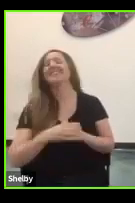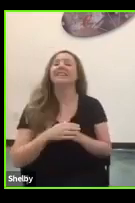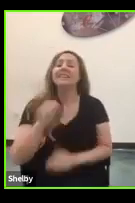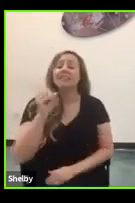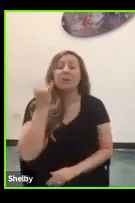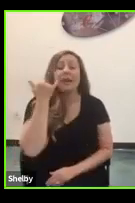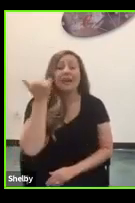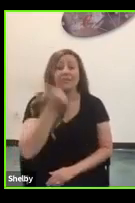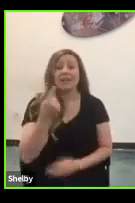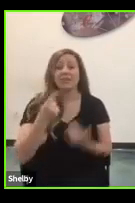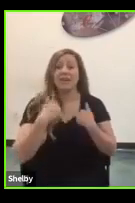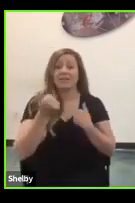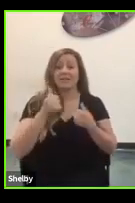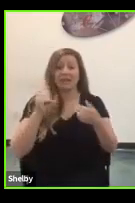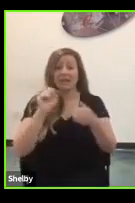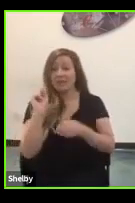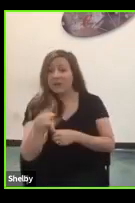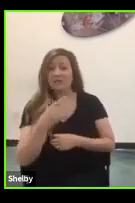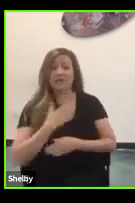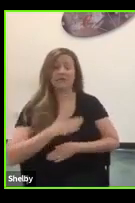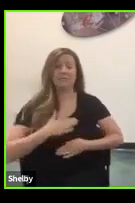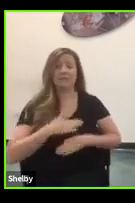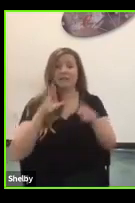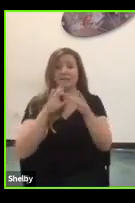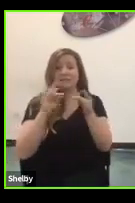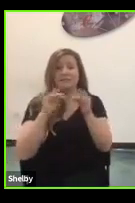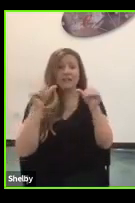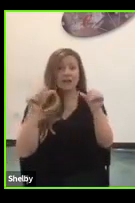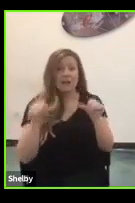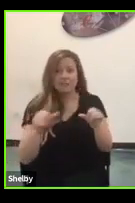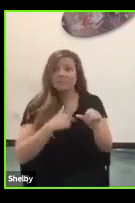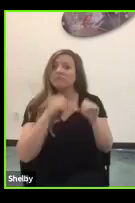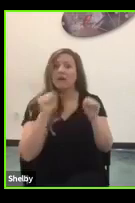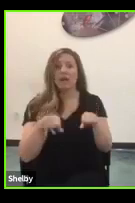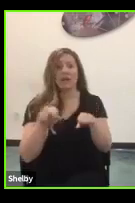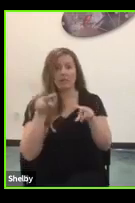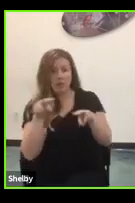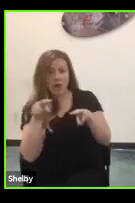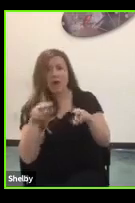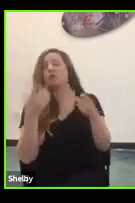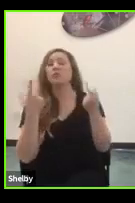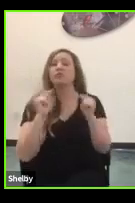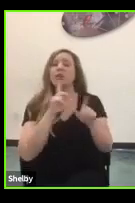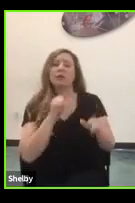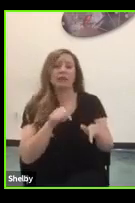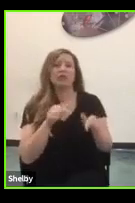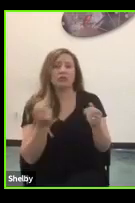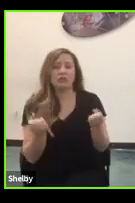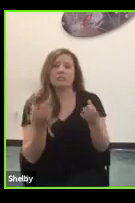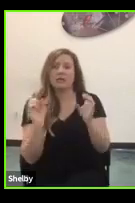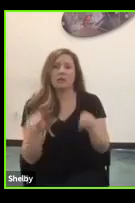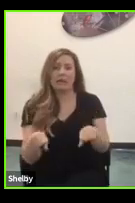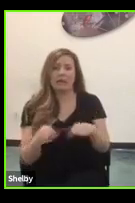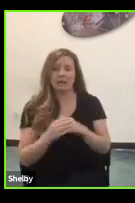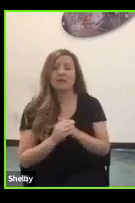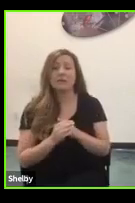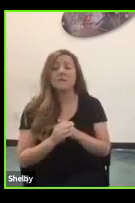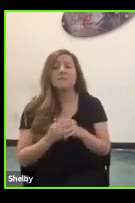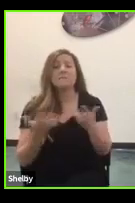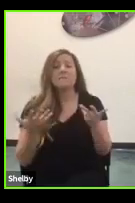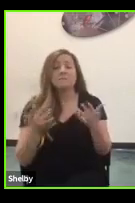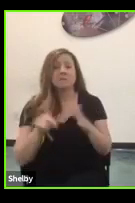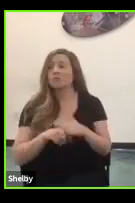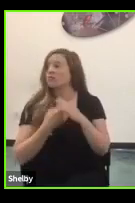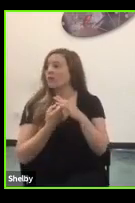and if anyone has any questions, feel free to put them in the comments. I'll be watching and we'll try and get to as many as we can today. So just